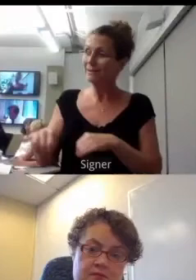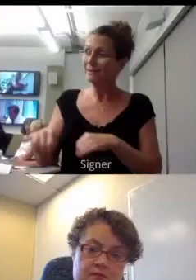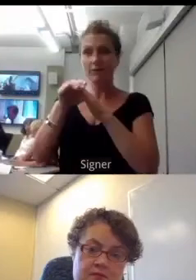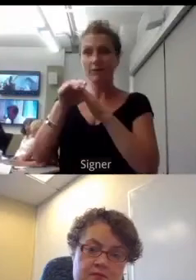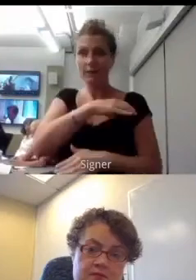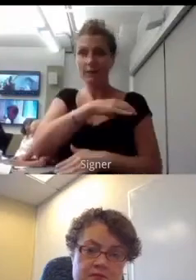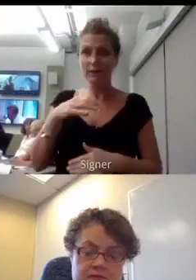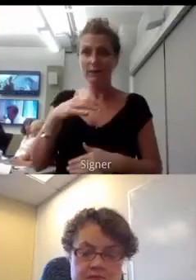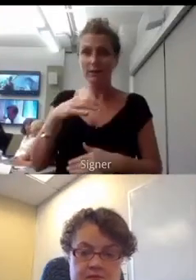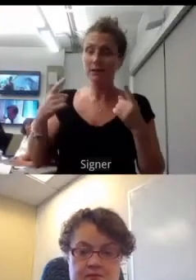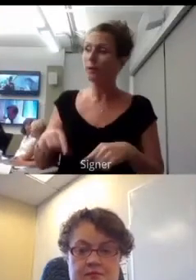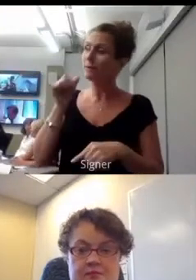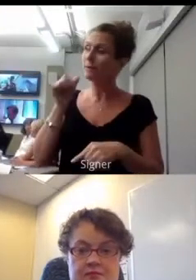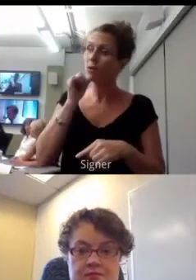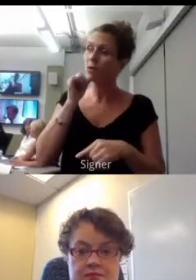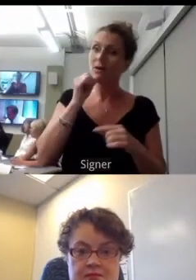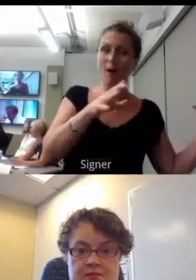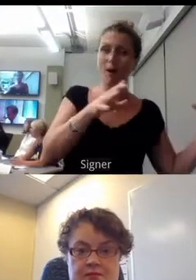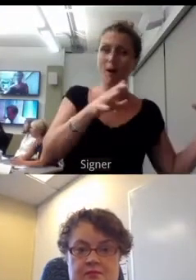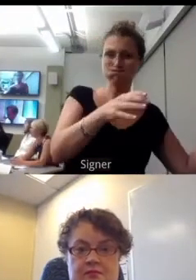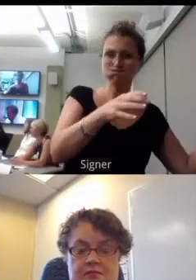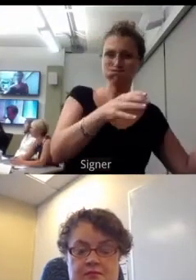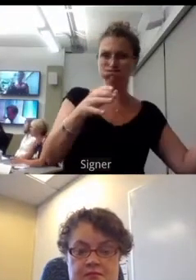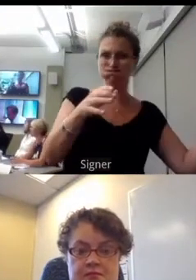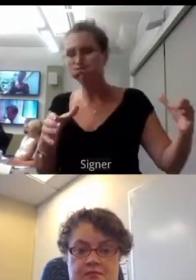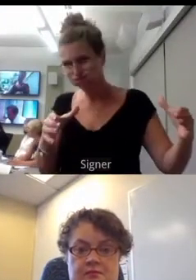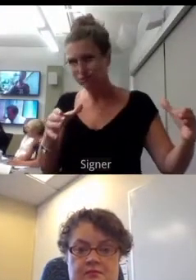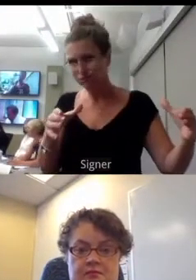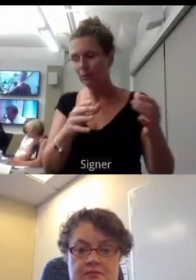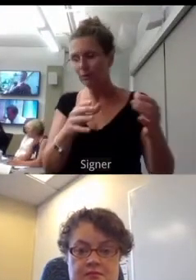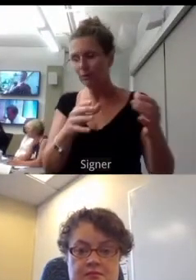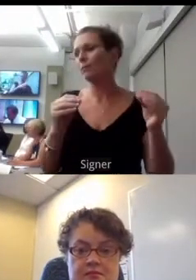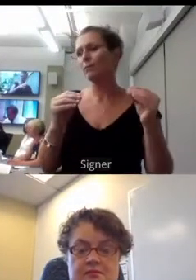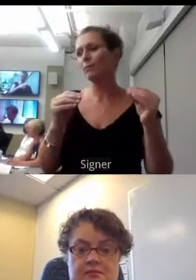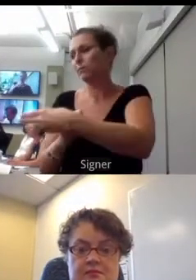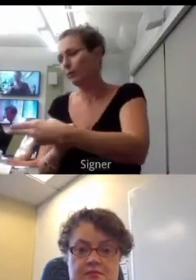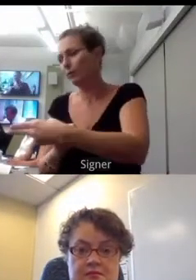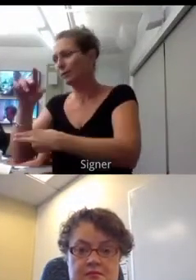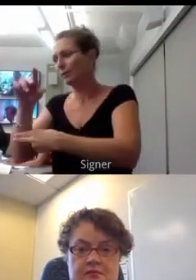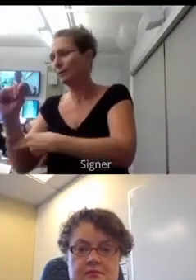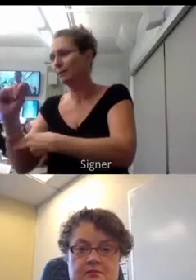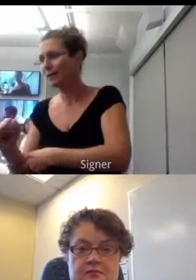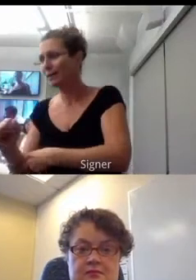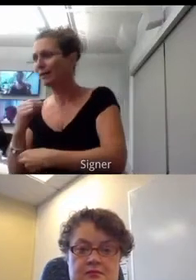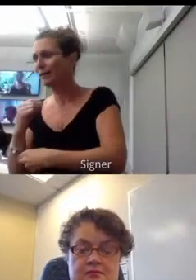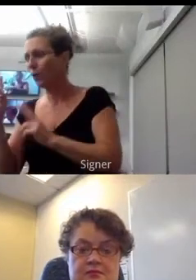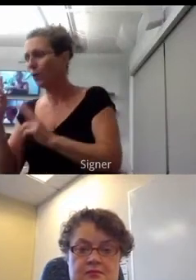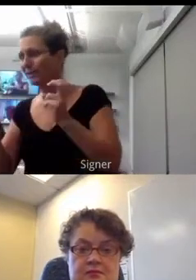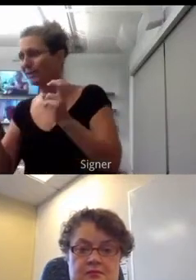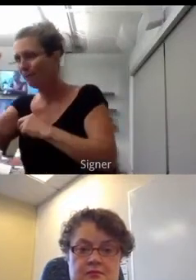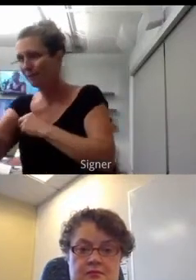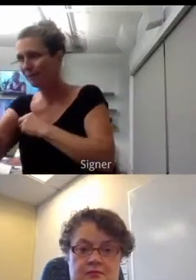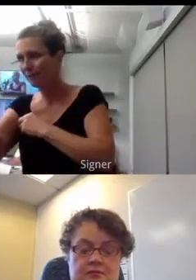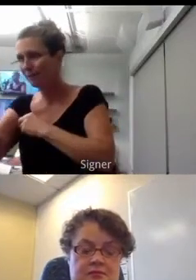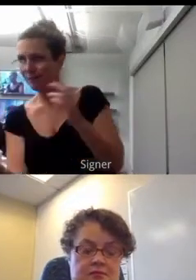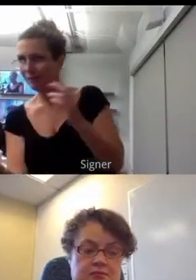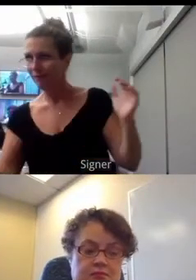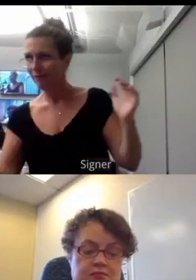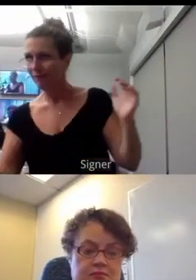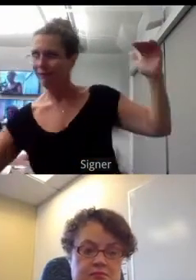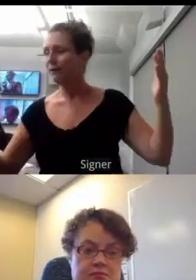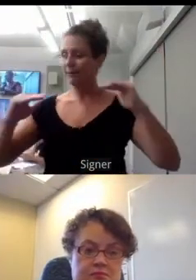people, they outvoiced those from the disability community. So you really need to make sure that there's parity at the